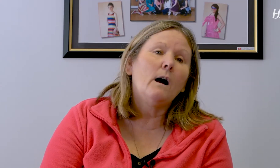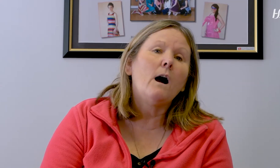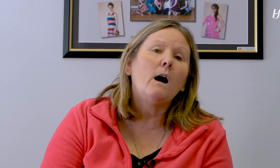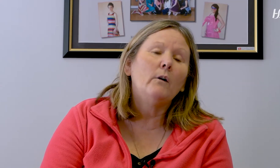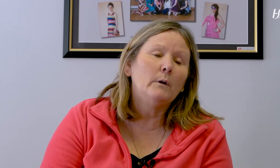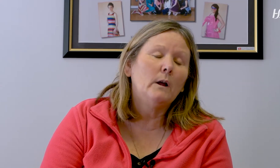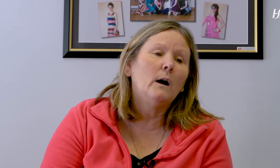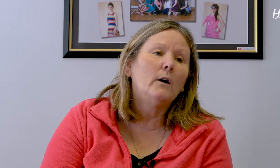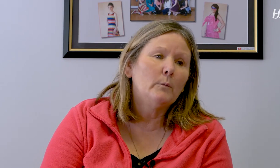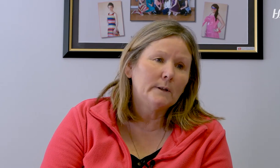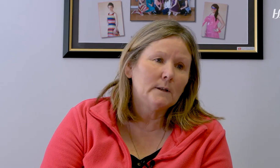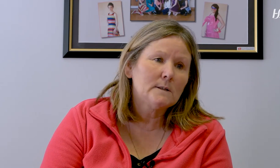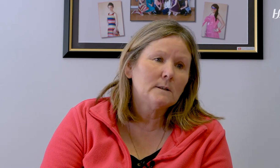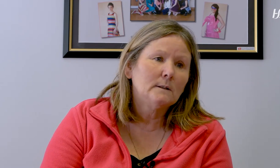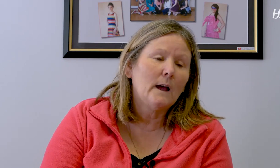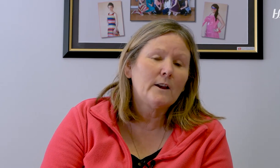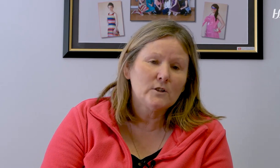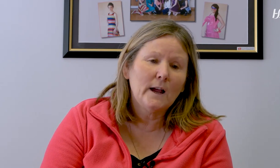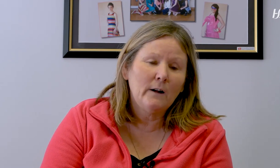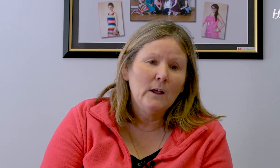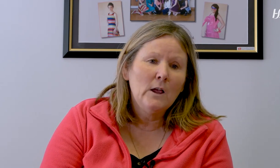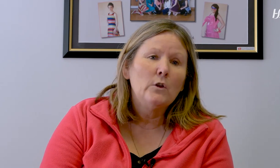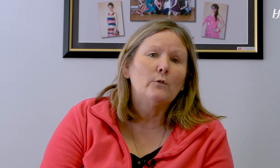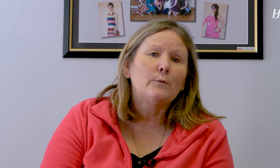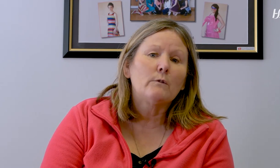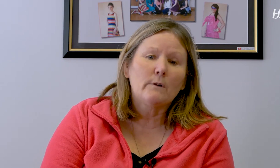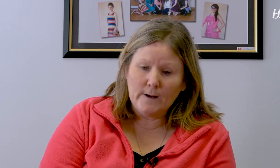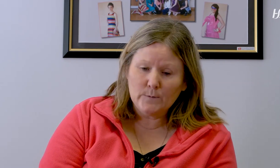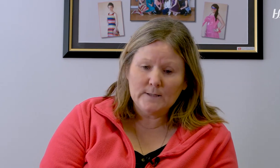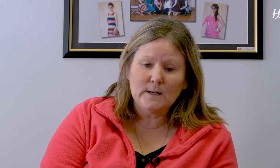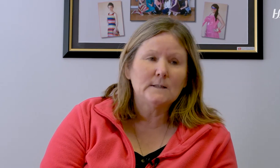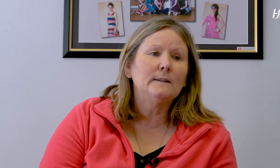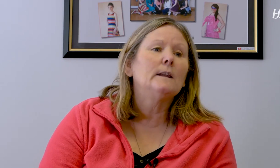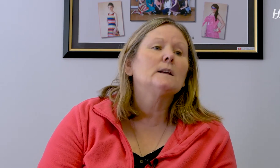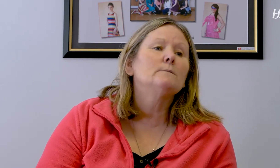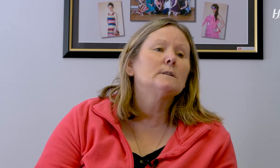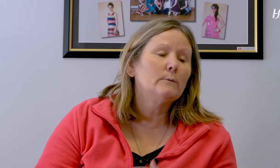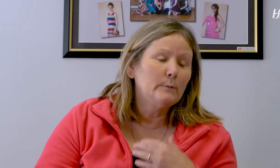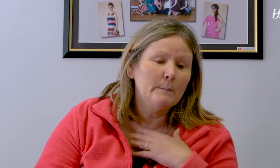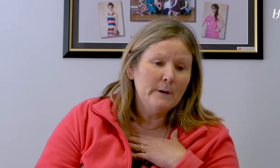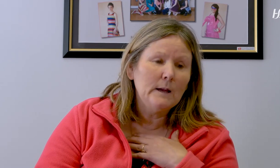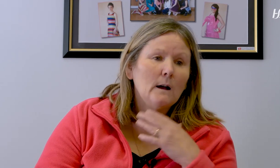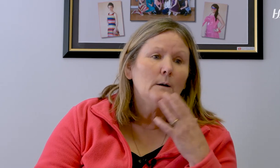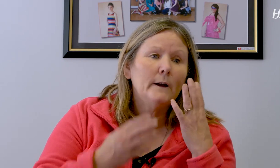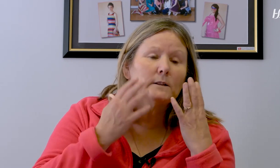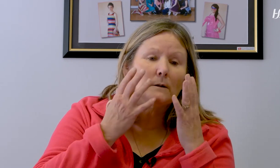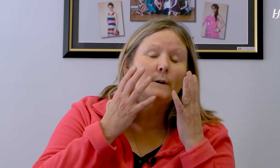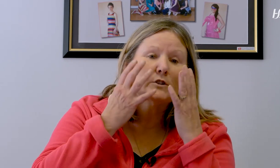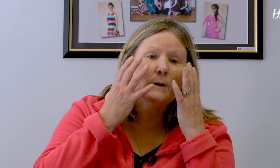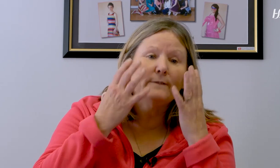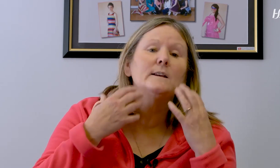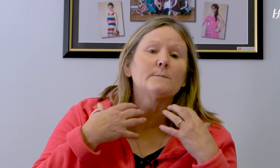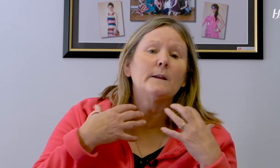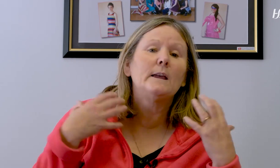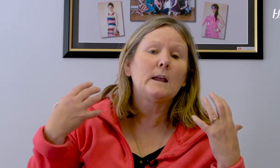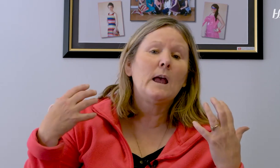they're horrible, horrible things. They actually are. You're grand 1 second and then the next minute, with me, mine come out